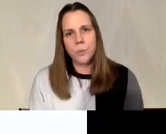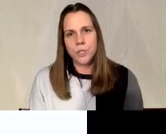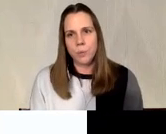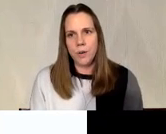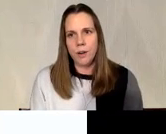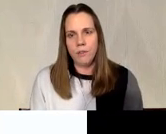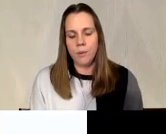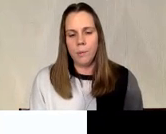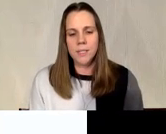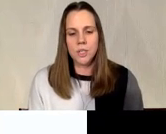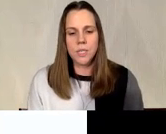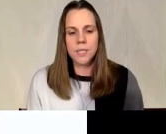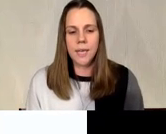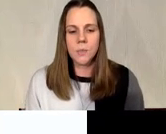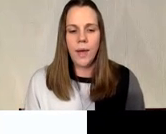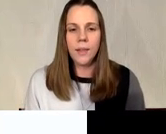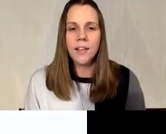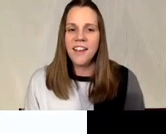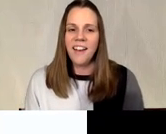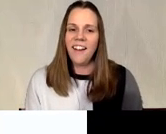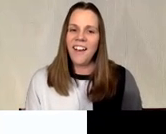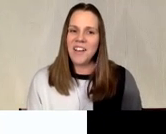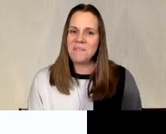baby to interpret nonverbal messages as well.